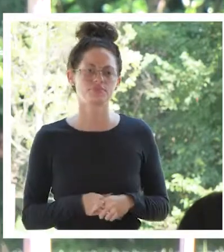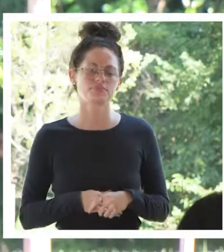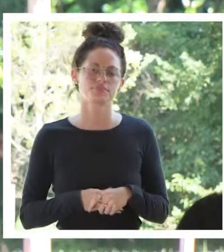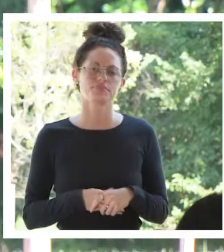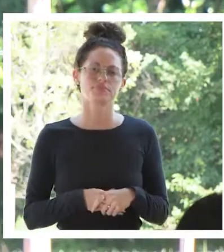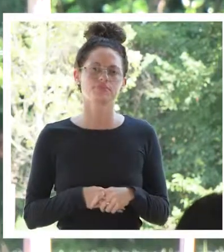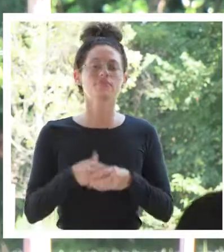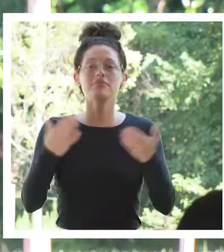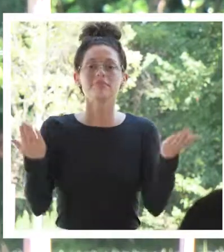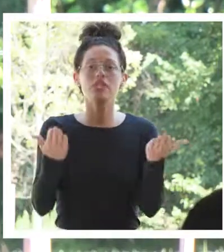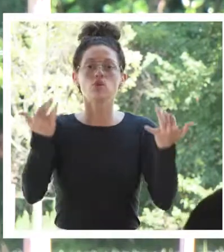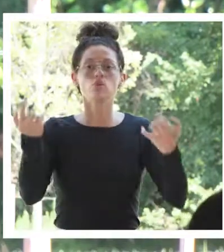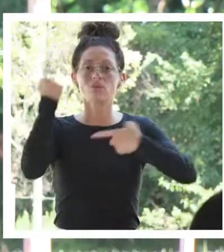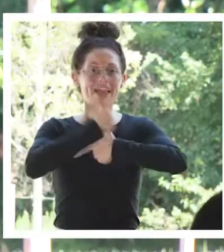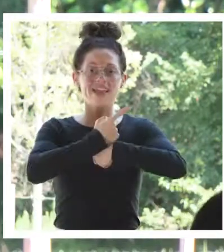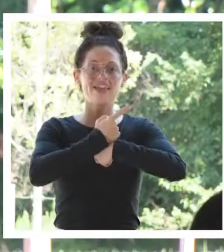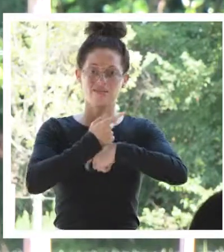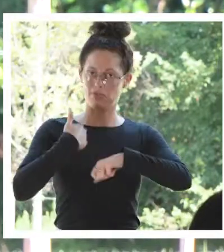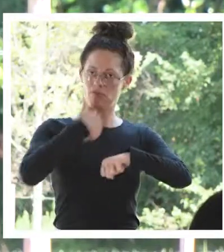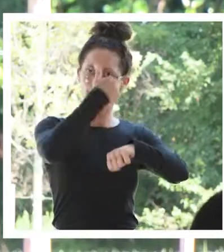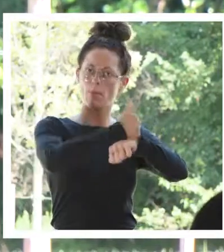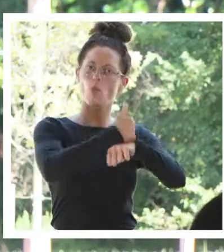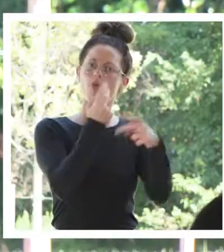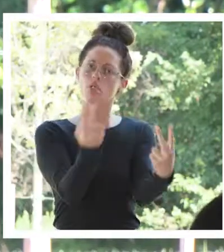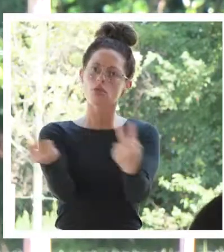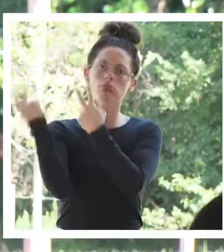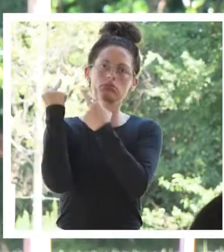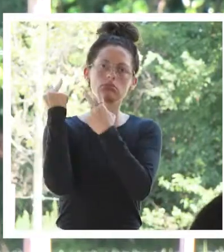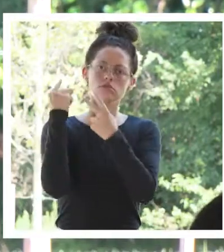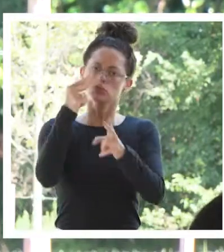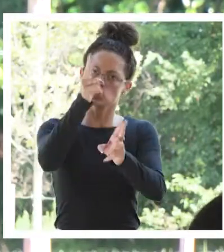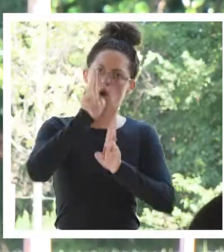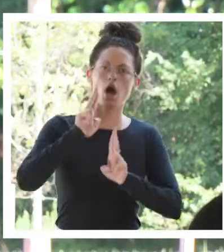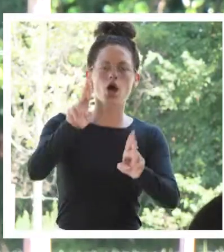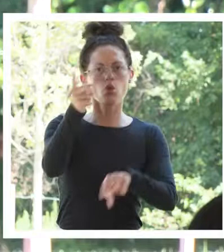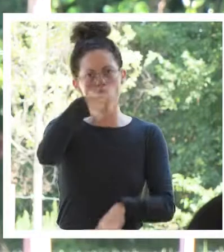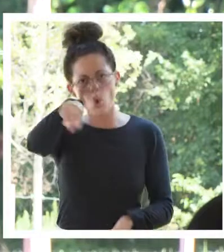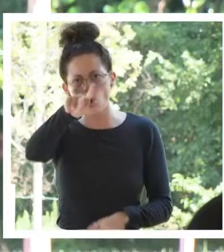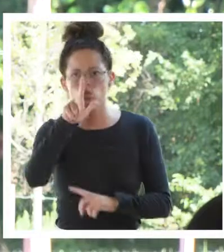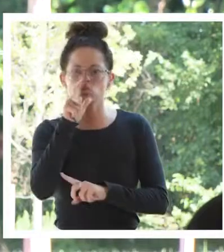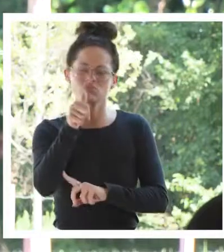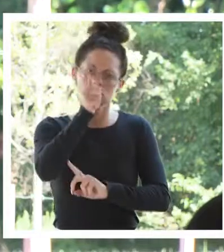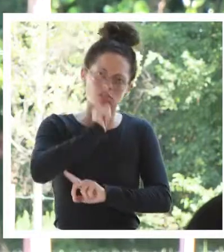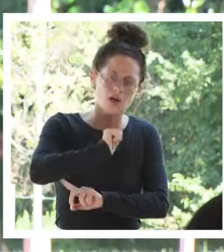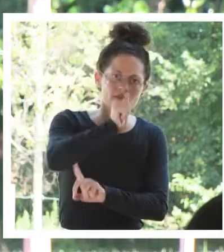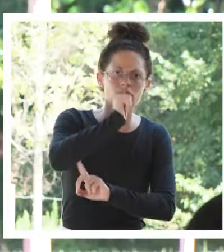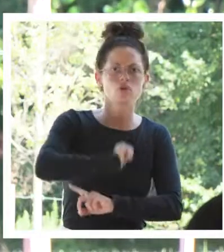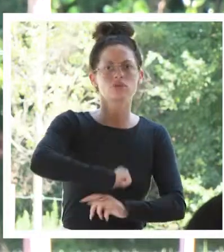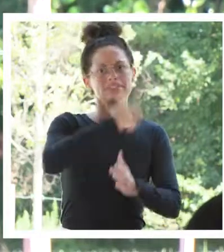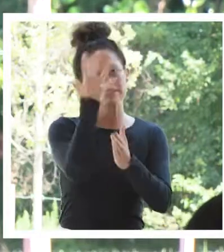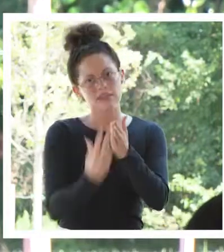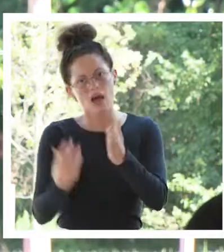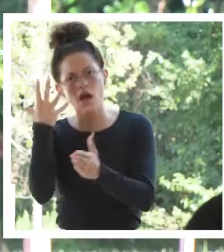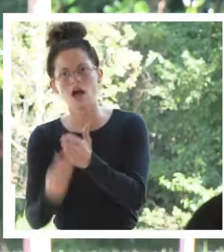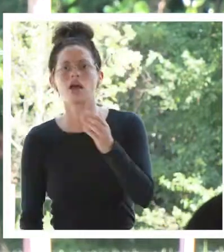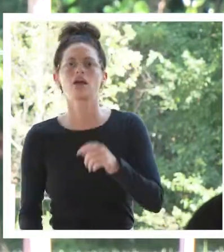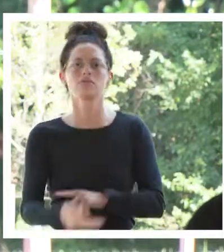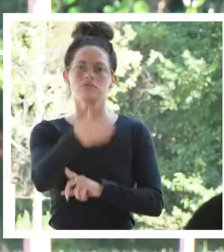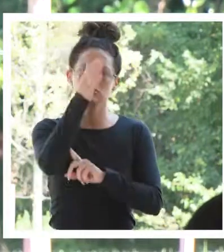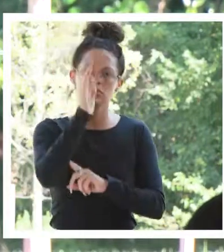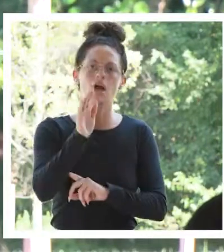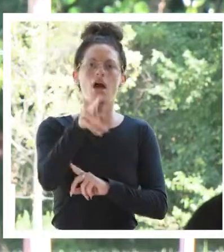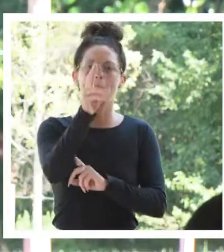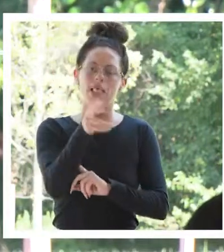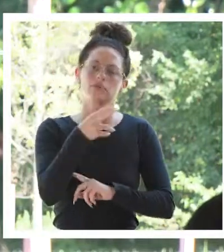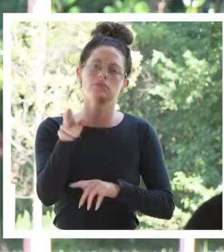We are here today to dedicate this memorial to all of those who have suffered and died, God bless their souls, as well as